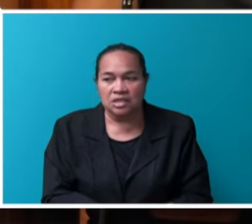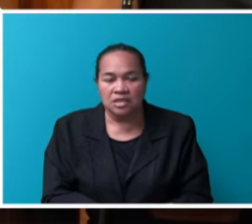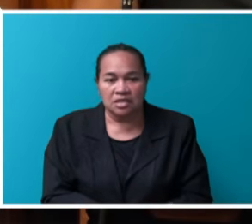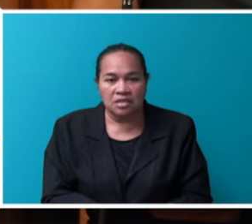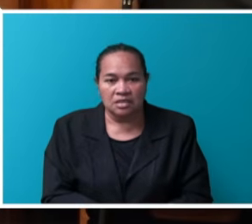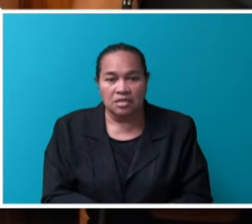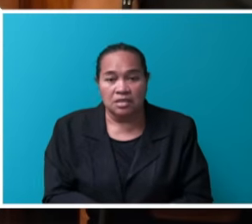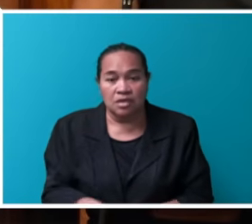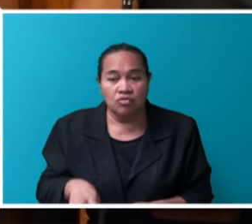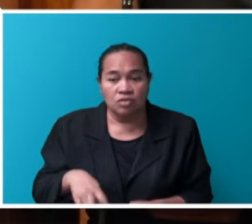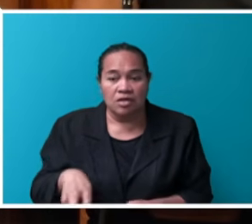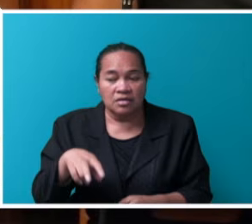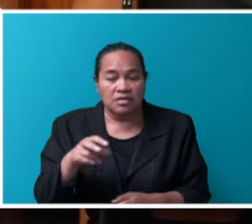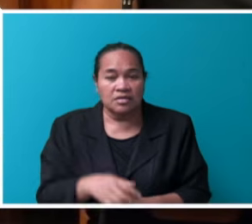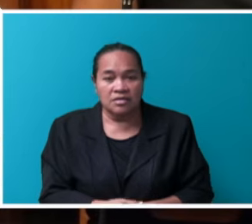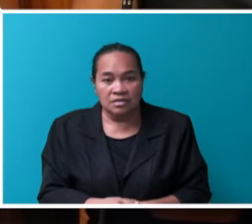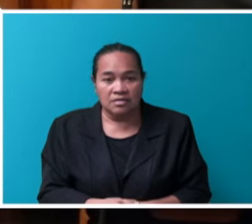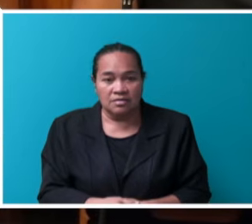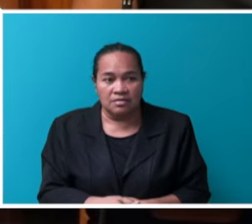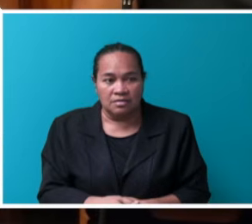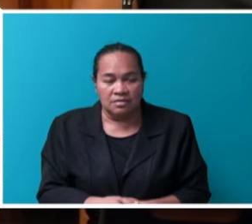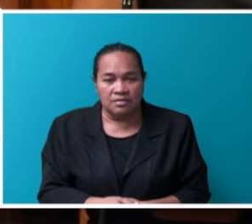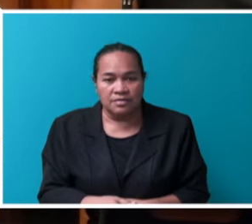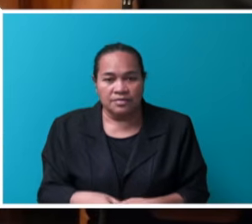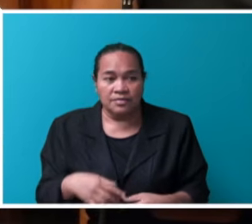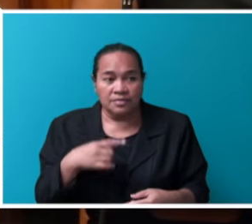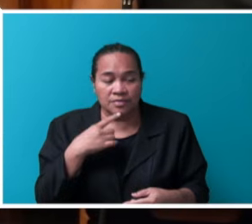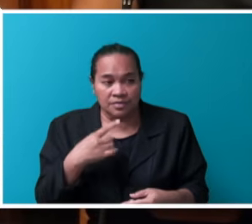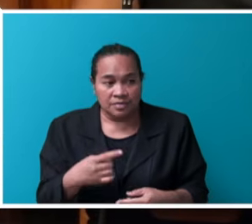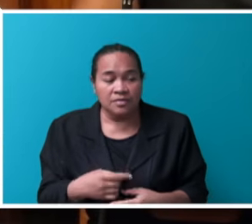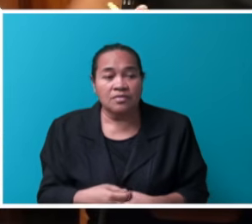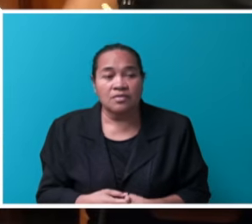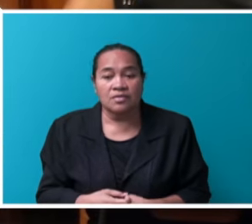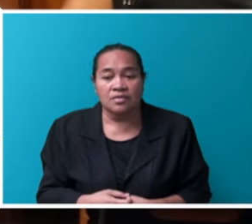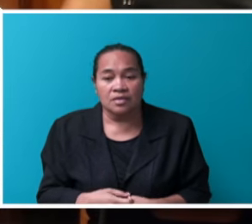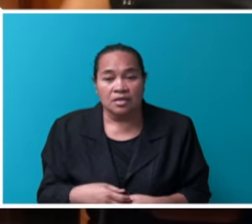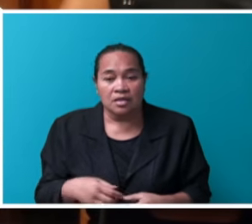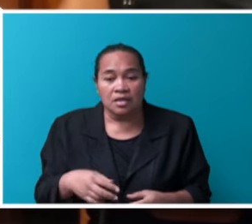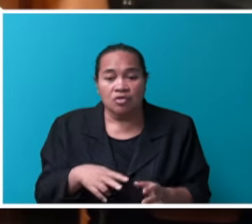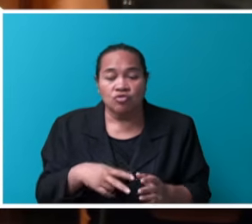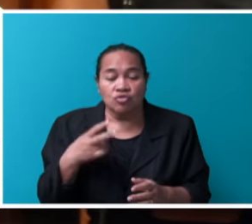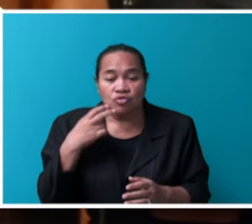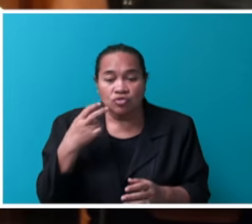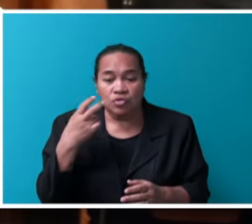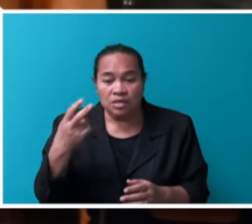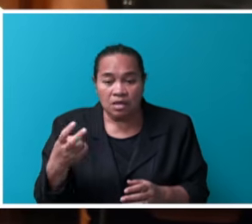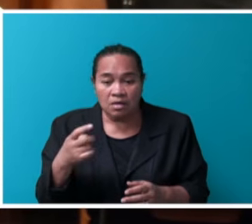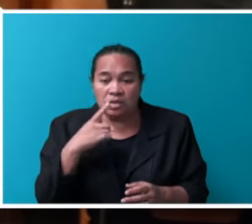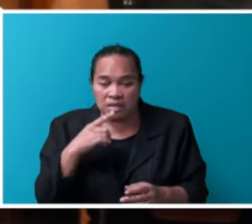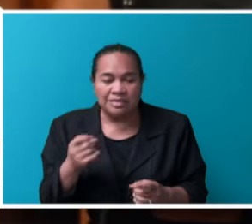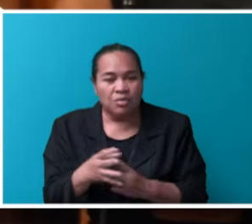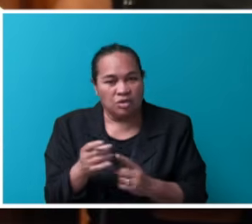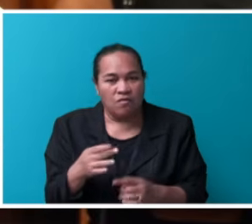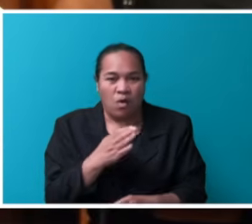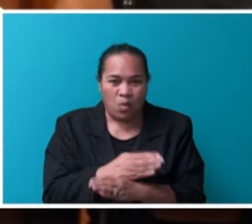Tourism and civil aviation, Mr. Speaker said the tourism industry is critical for our economy, jobs and foreign exchange